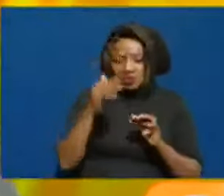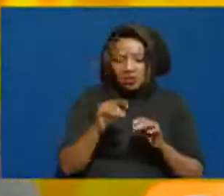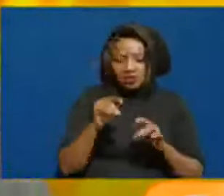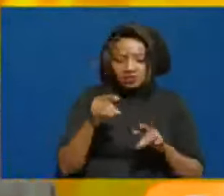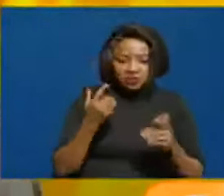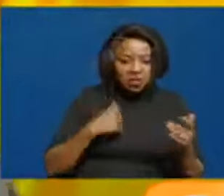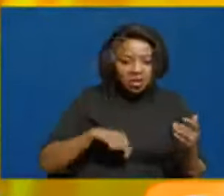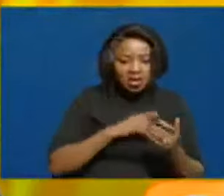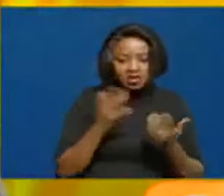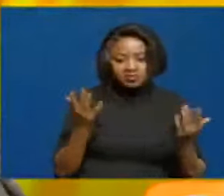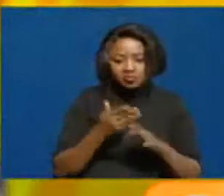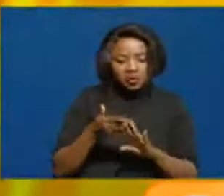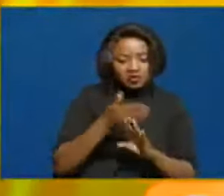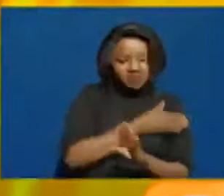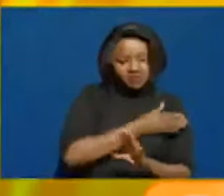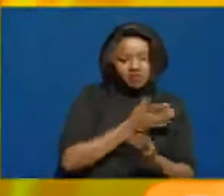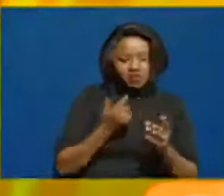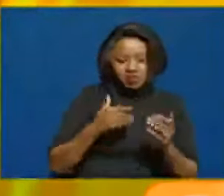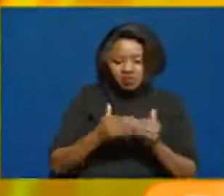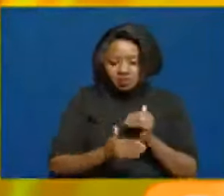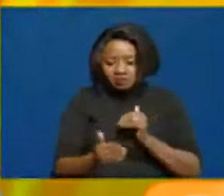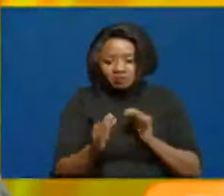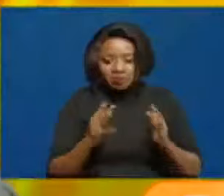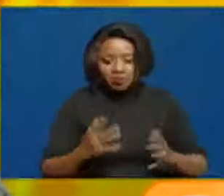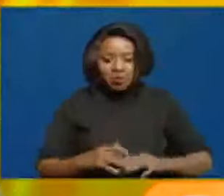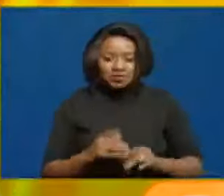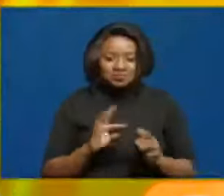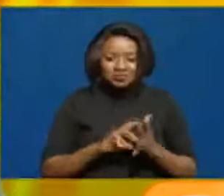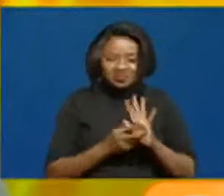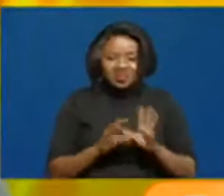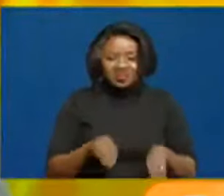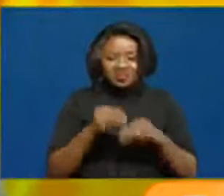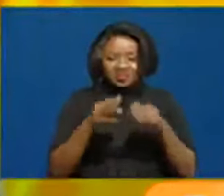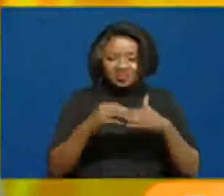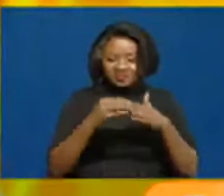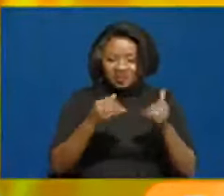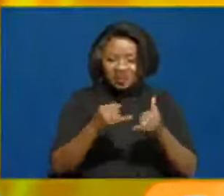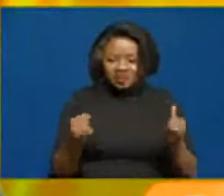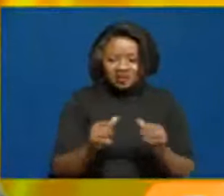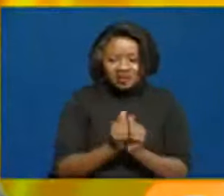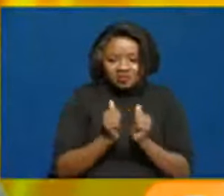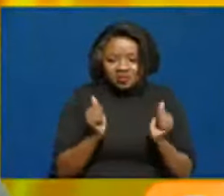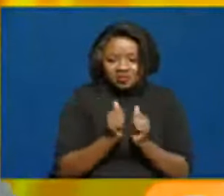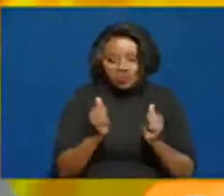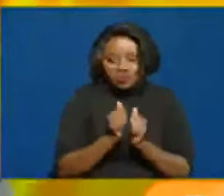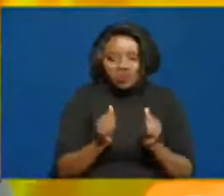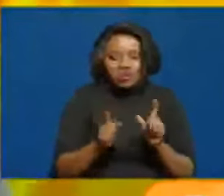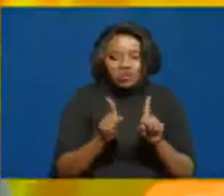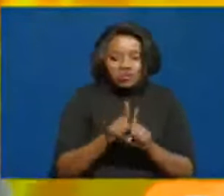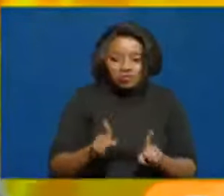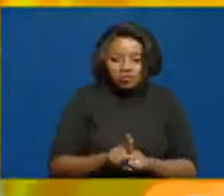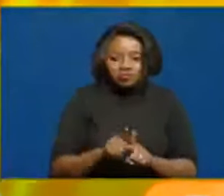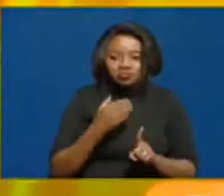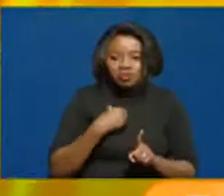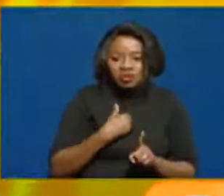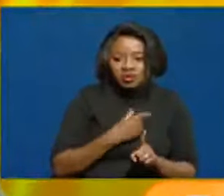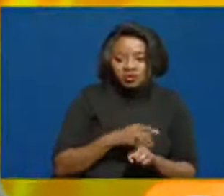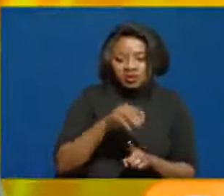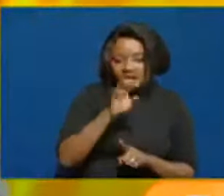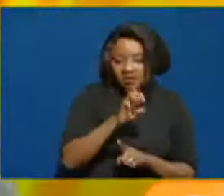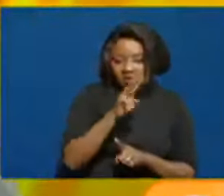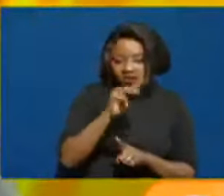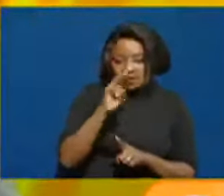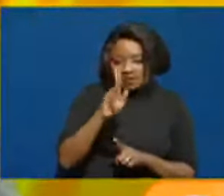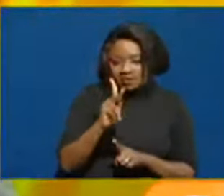were, where are we now, and where we are heading to. So it gives all those guidelines. Then we have EMCA. In EMCA, we